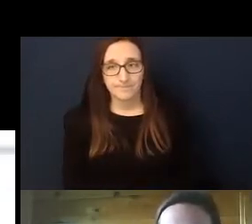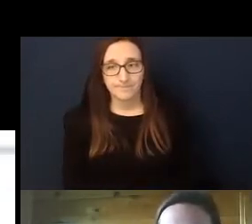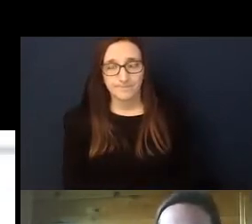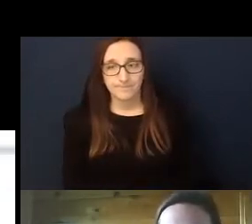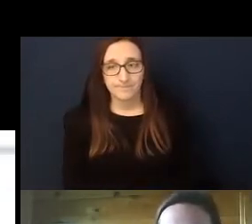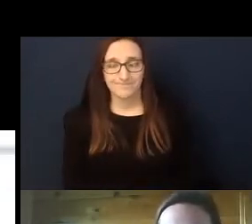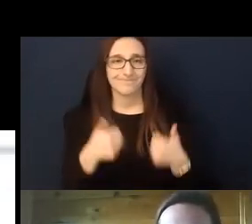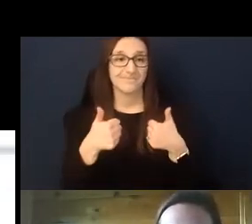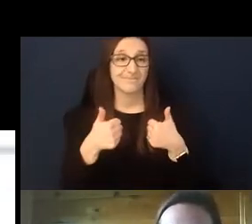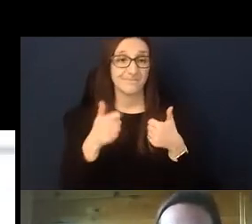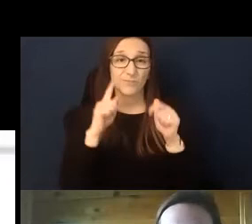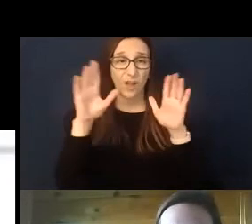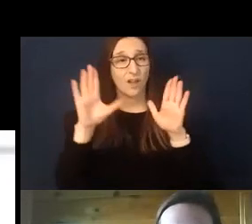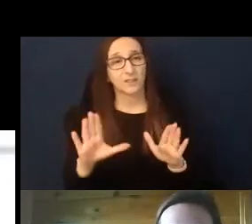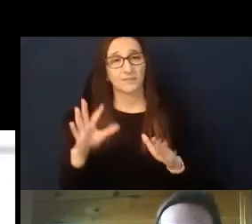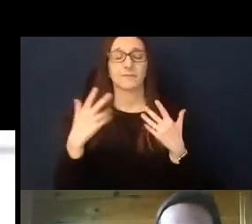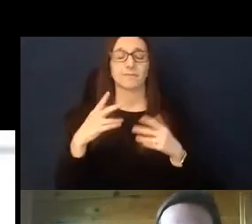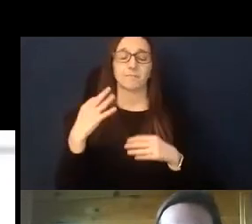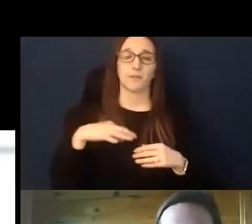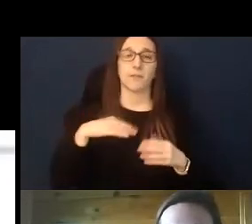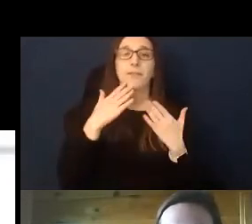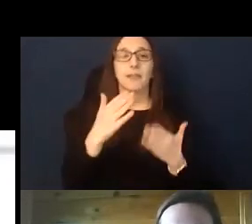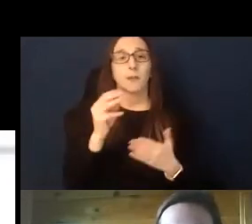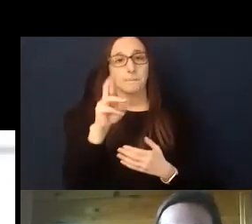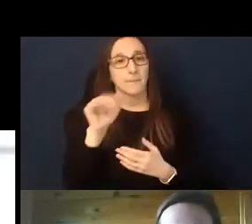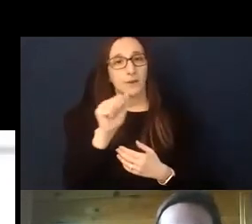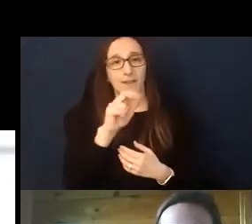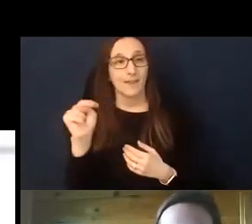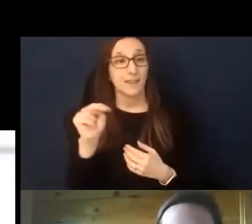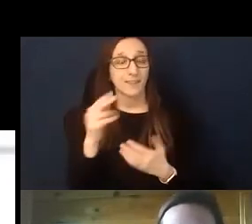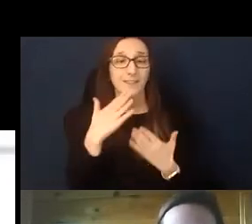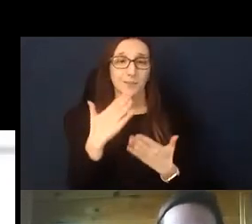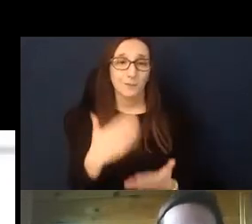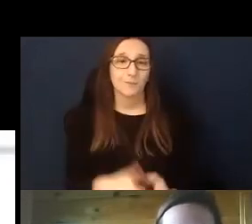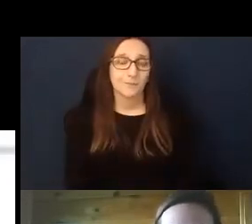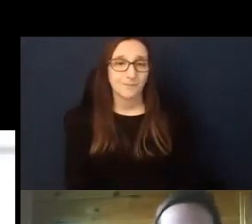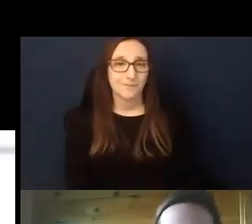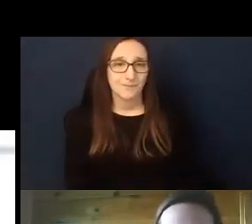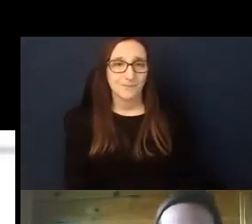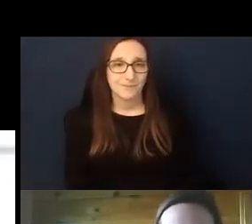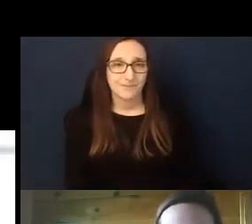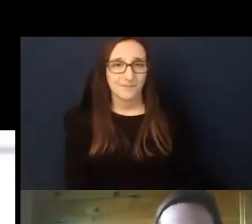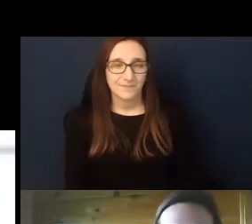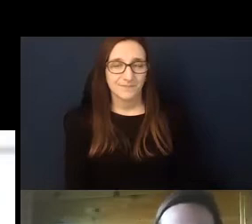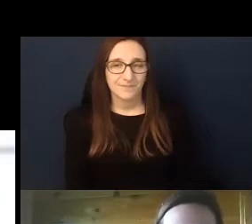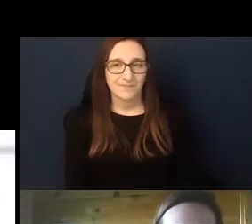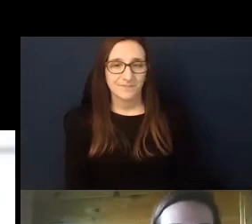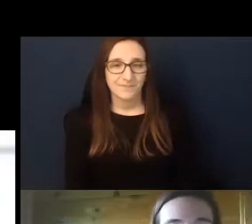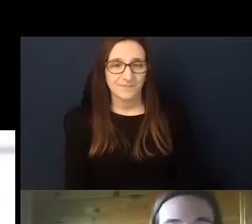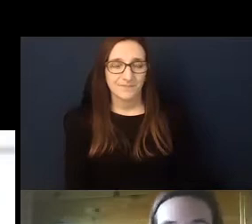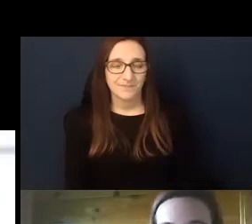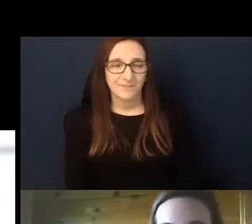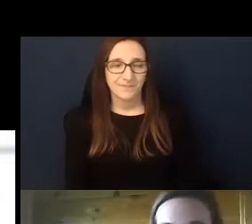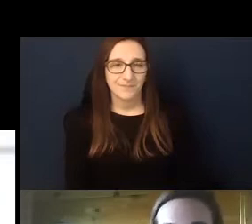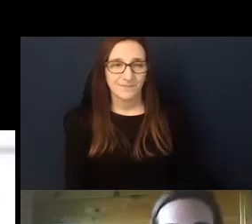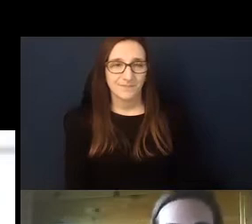Good. This was incredibly beneficial. Thank you, Marianne. Yeah, thank you for having me. For some reason, I can't go back to, I have a reference